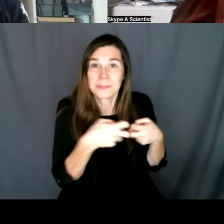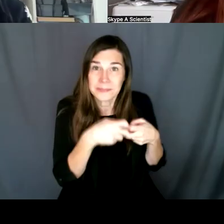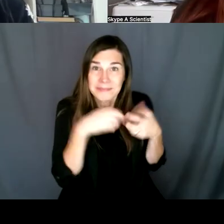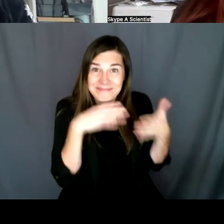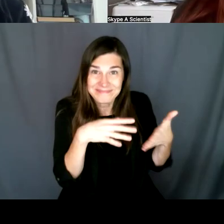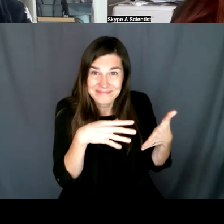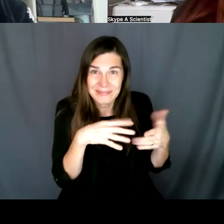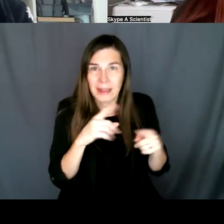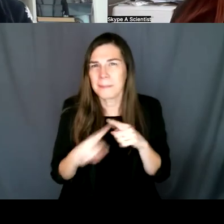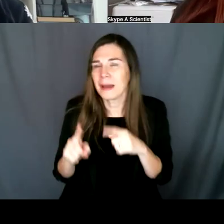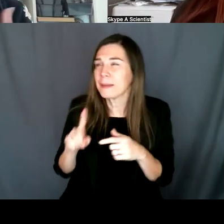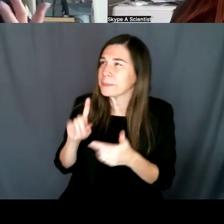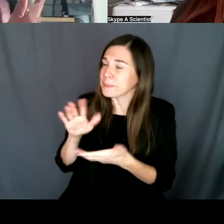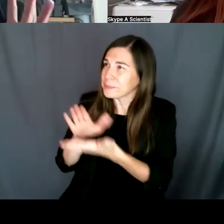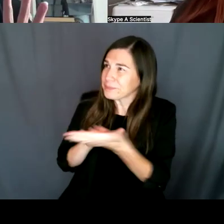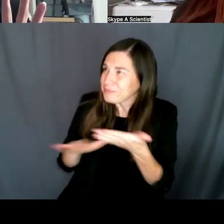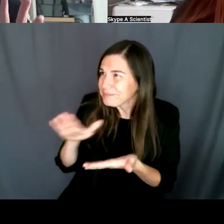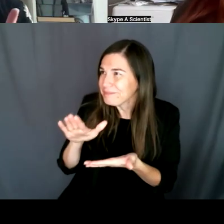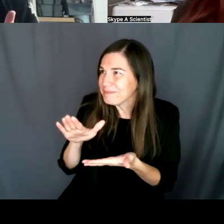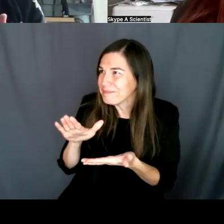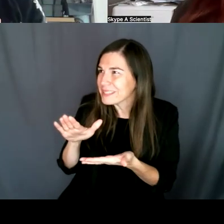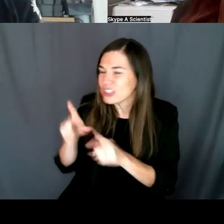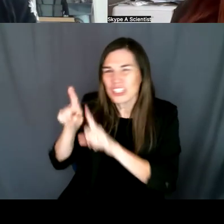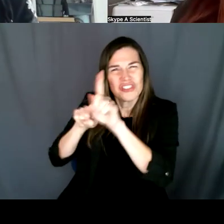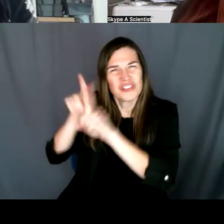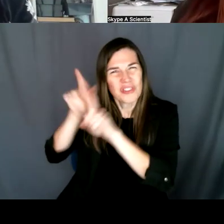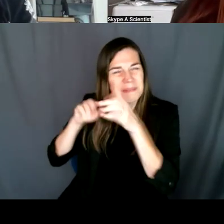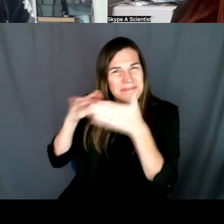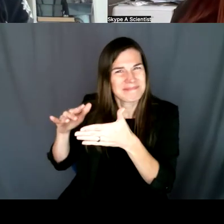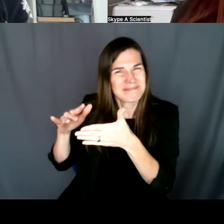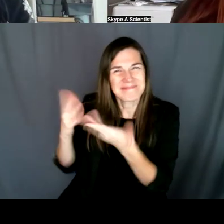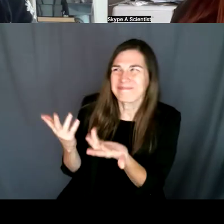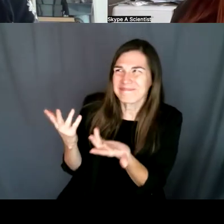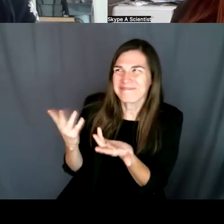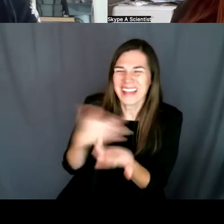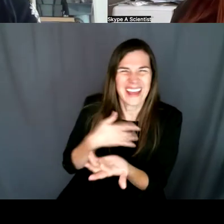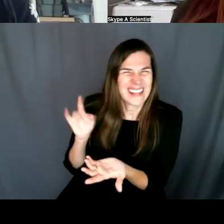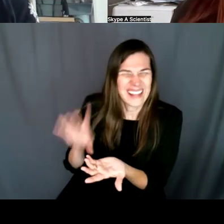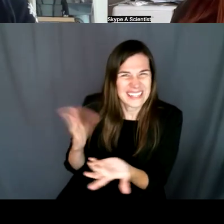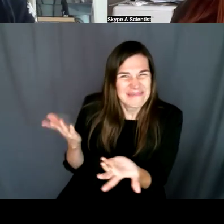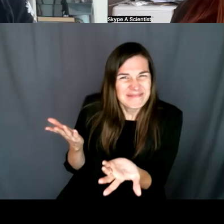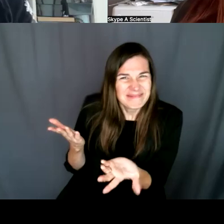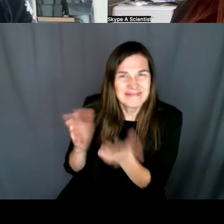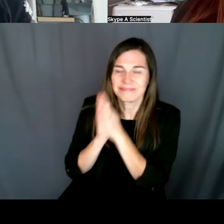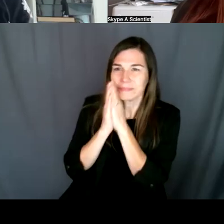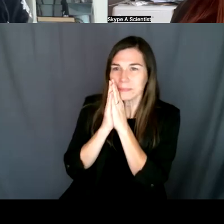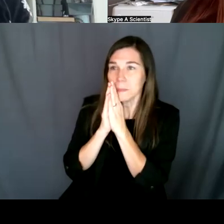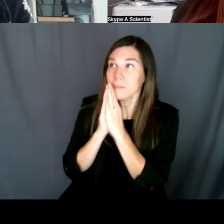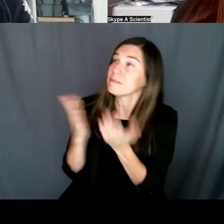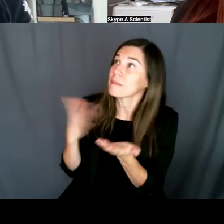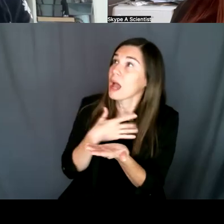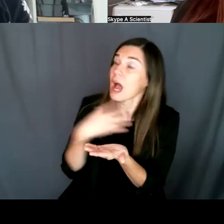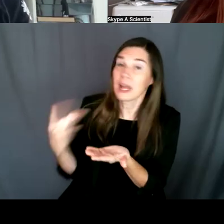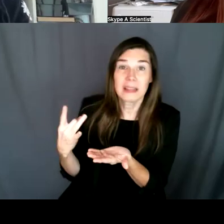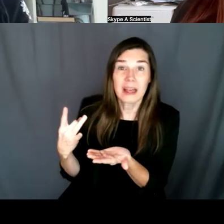I didn't like astronomy I didn't like the reality of astronomy as much as I thought I would. So, but I liked the